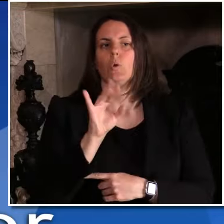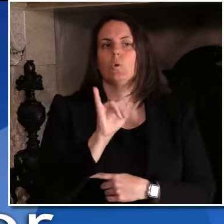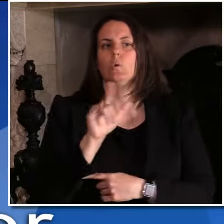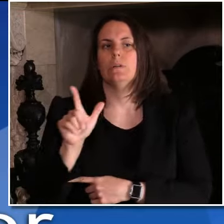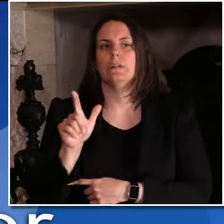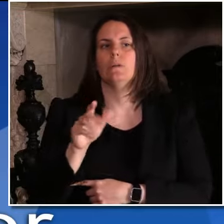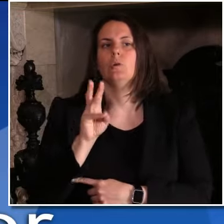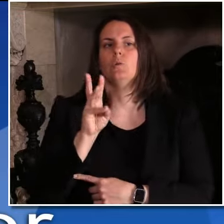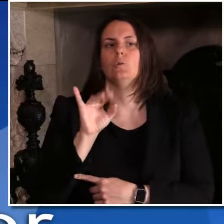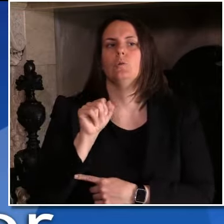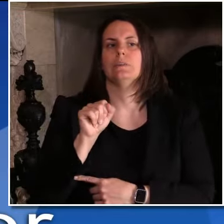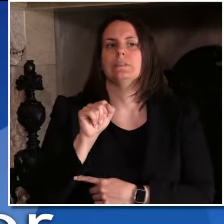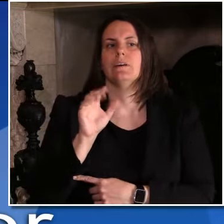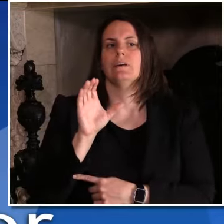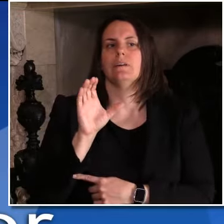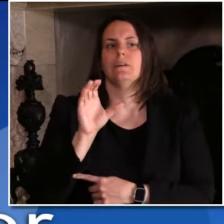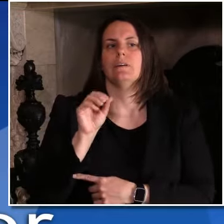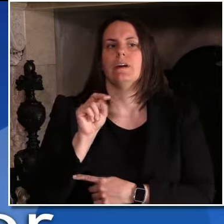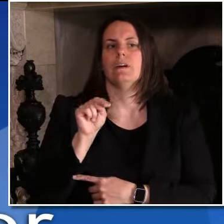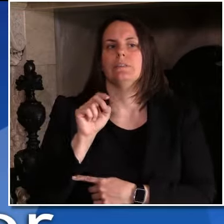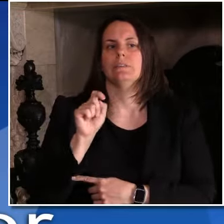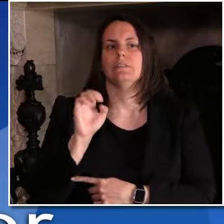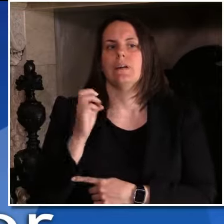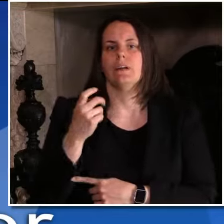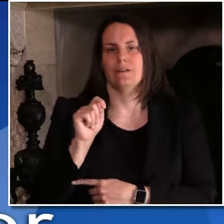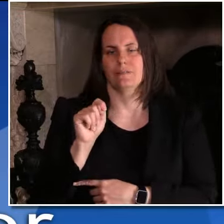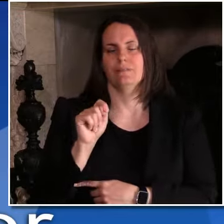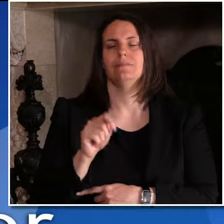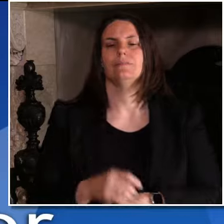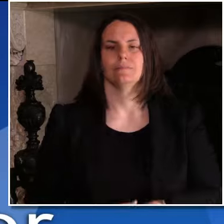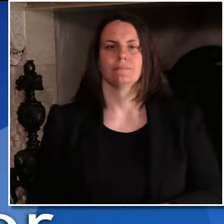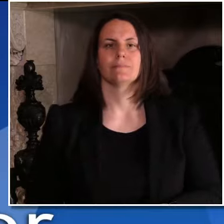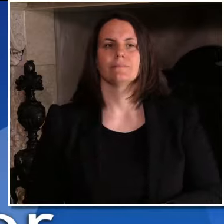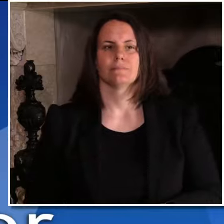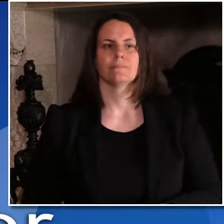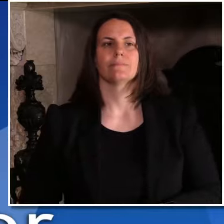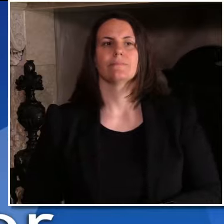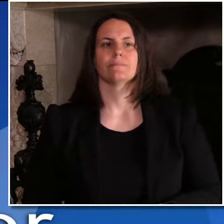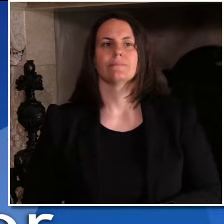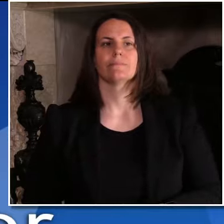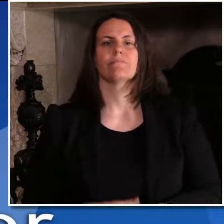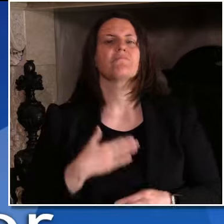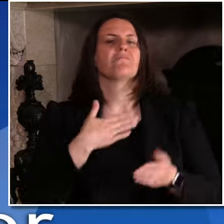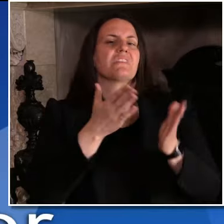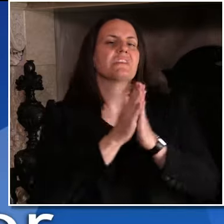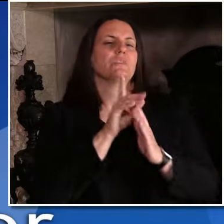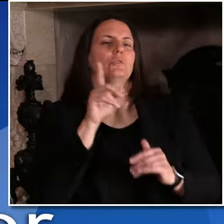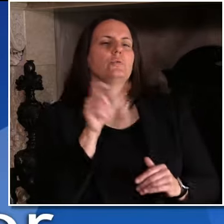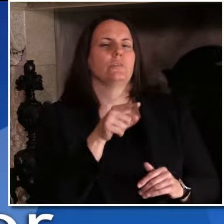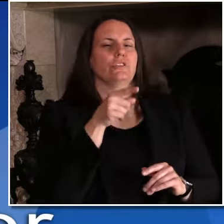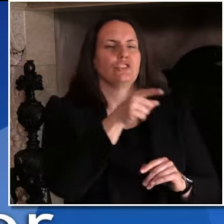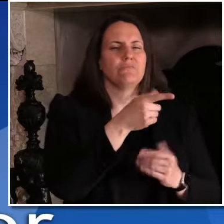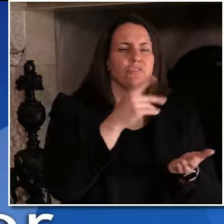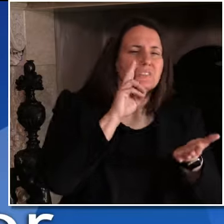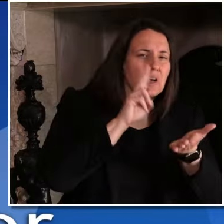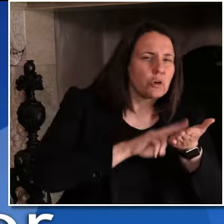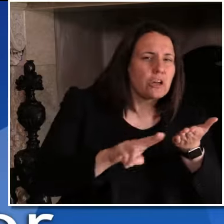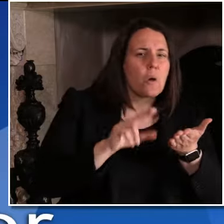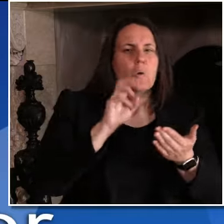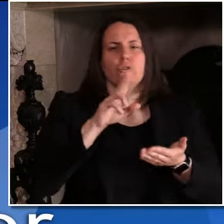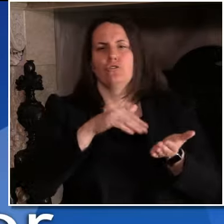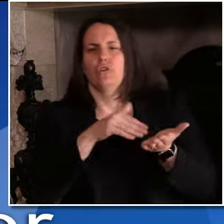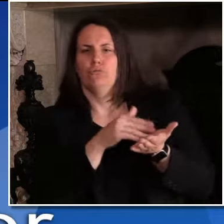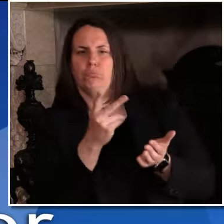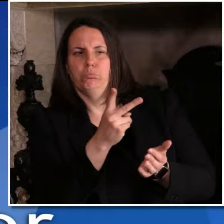Hi there. My question is for Secretary Palm or Dr. Westergaard. It's a clarification